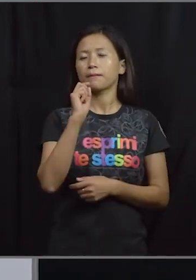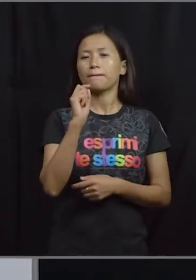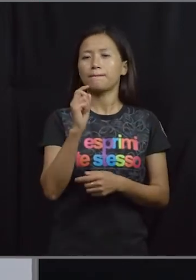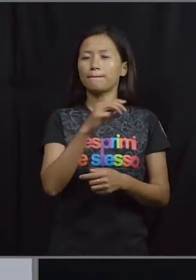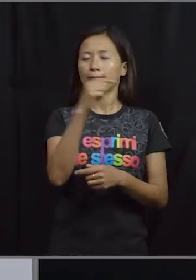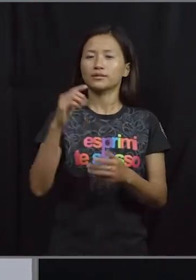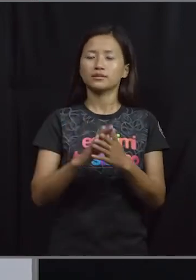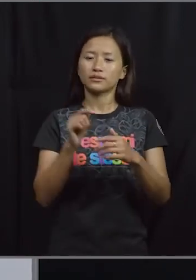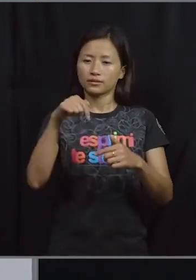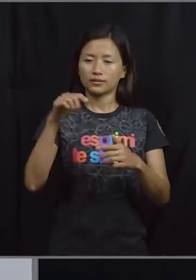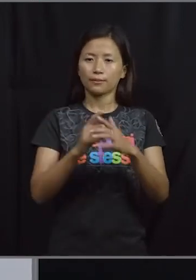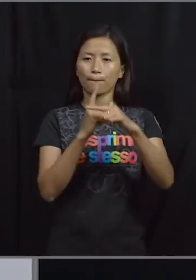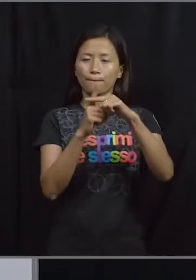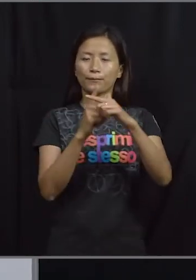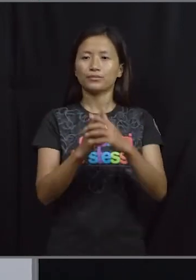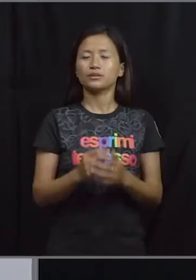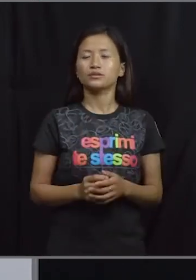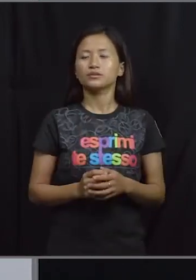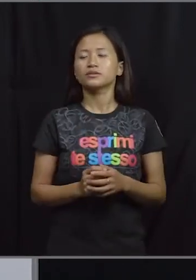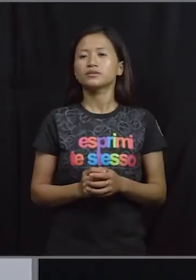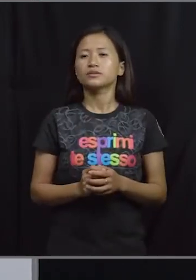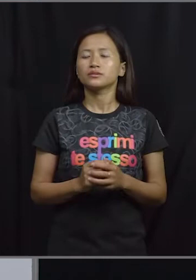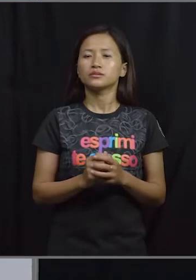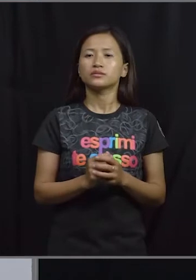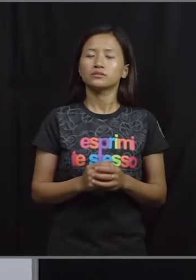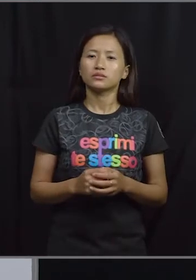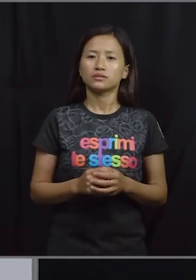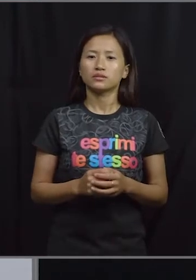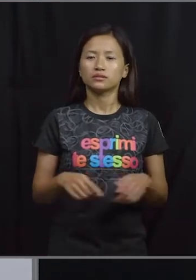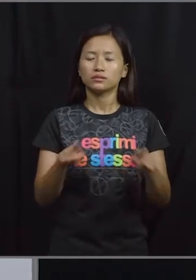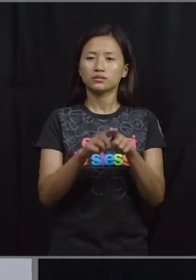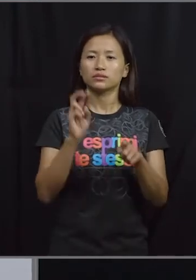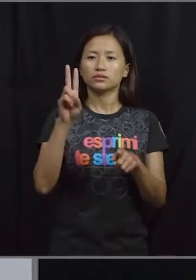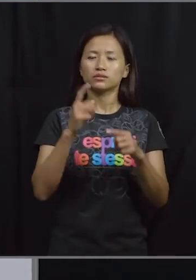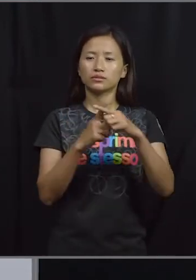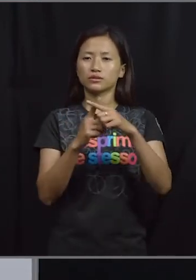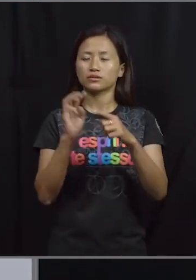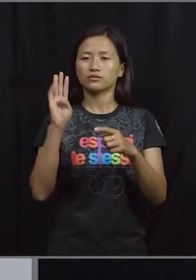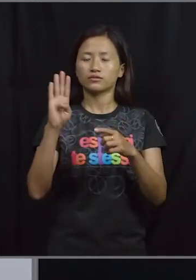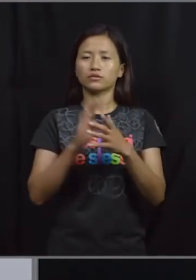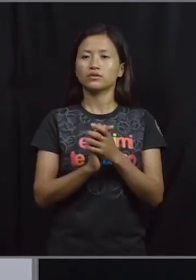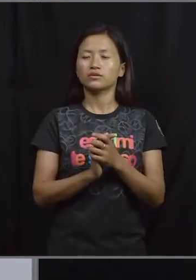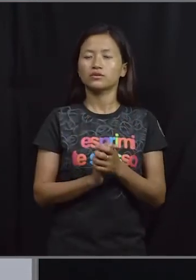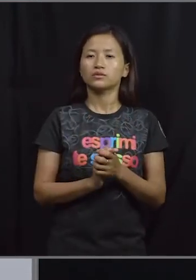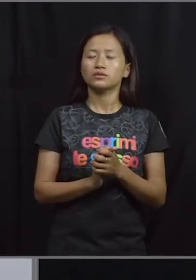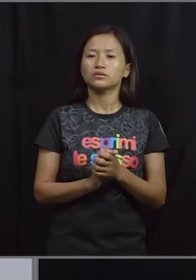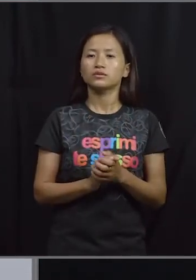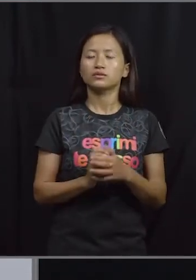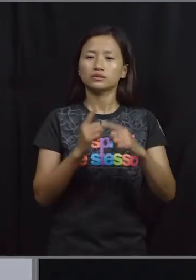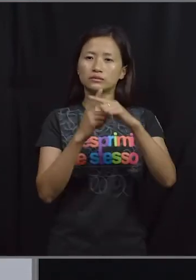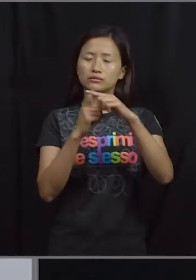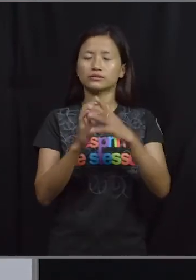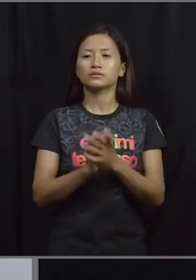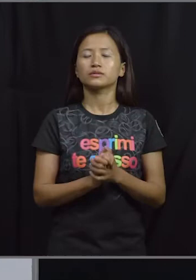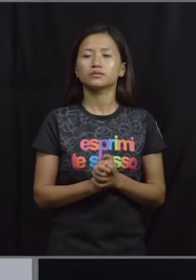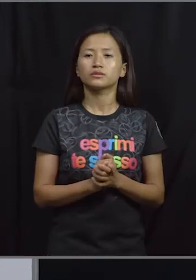plus, because this is 2 plus 1 3, so it will become minus, isn't it? And 2 plus 2 4, minus 1 to the power 4 will be plus,